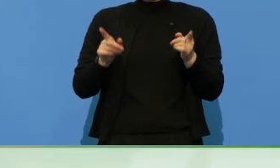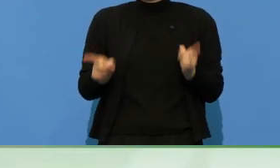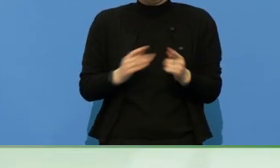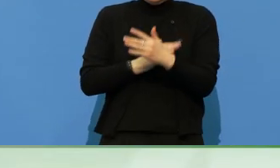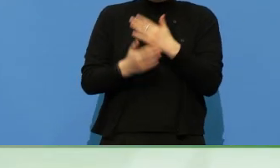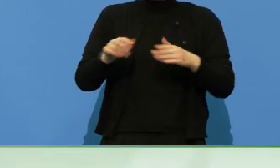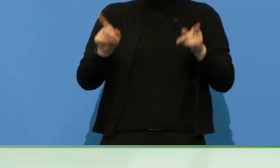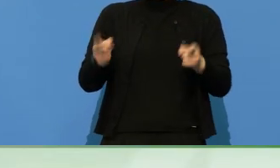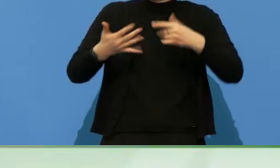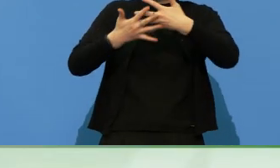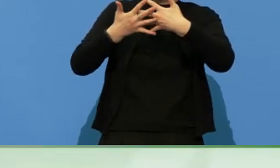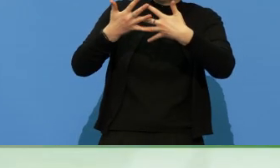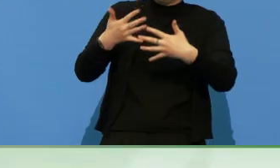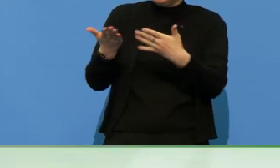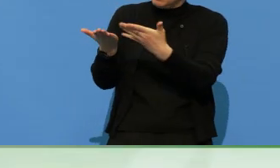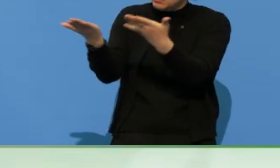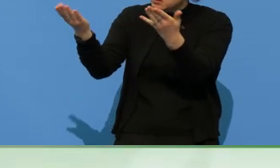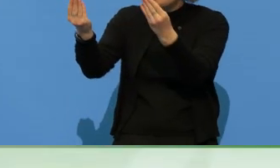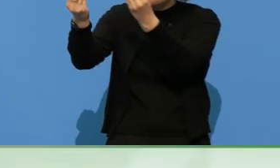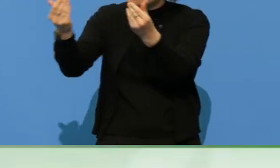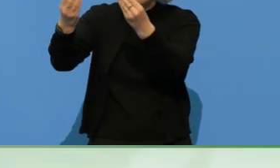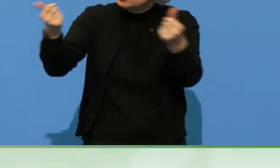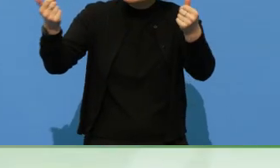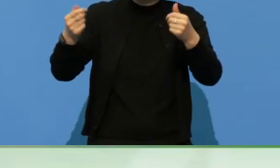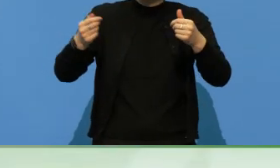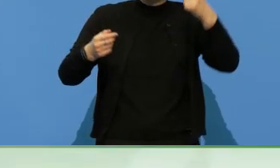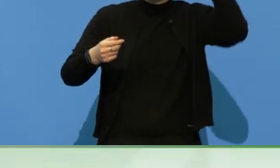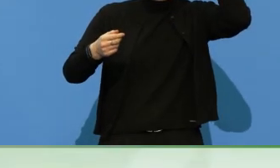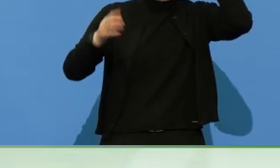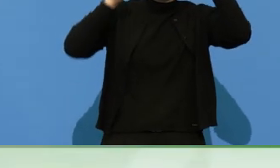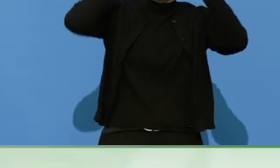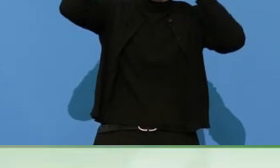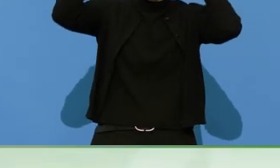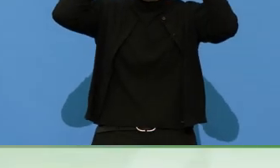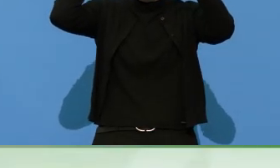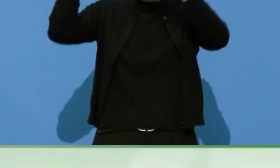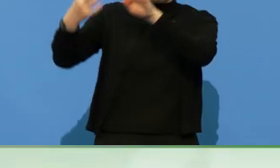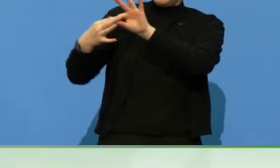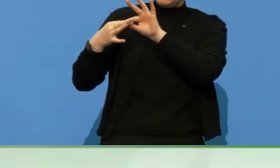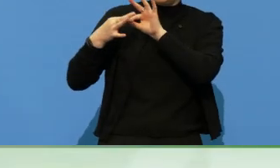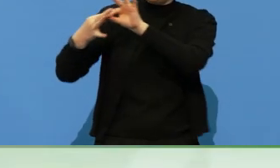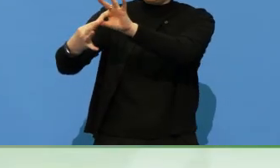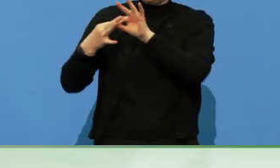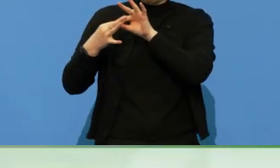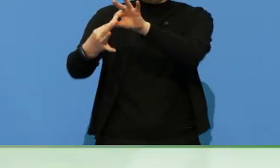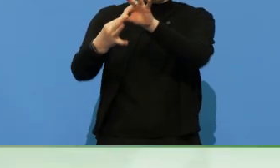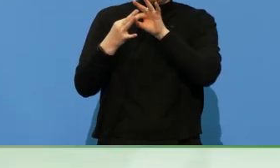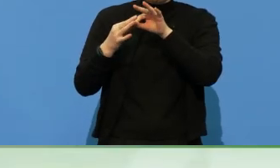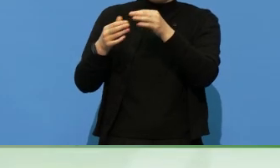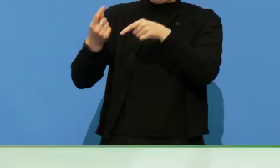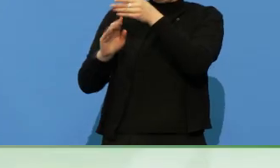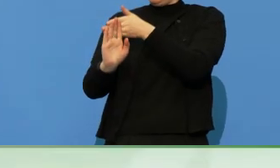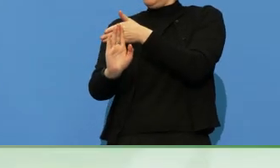develop some solutions or some products that are by design from the beginning for all,